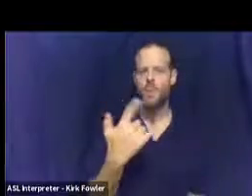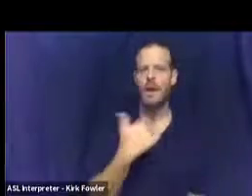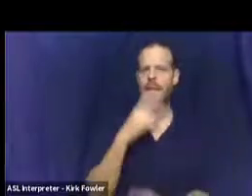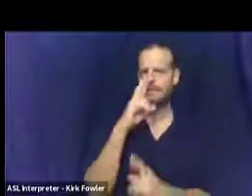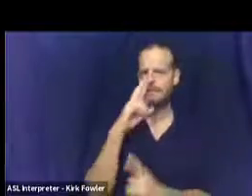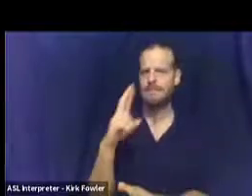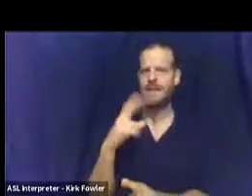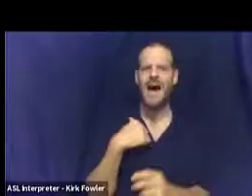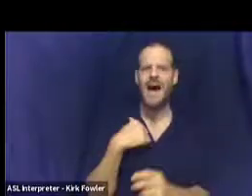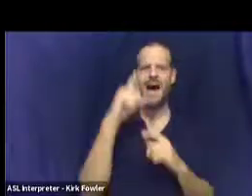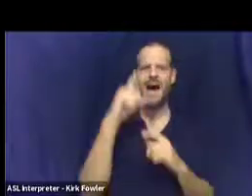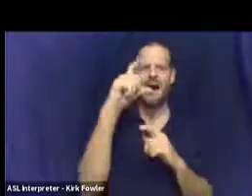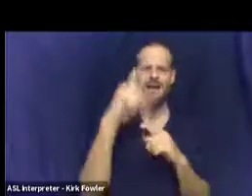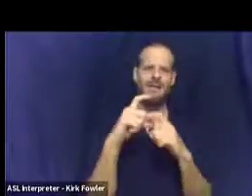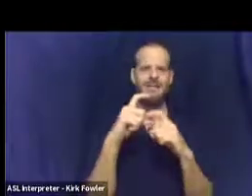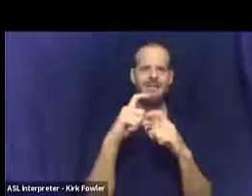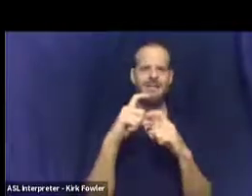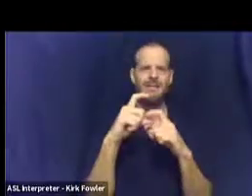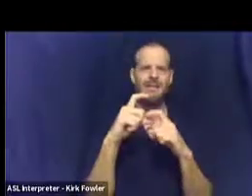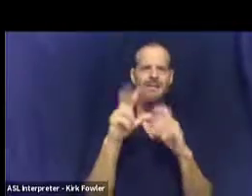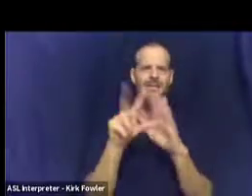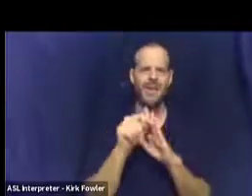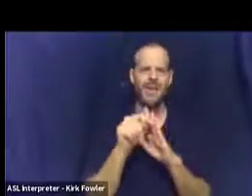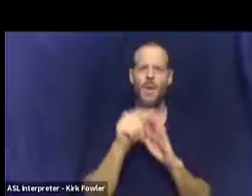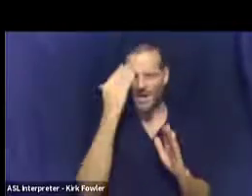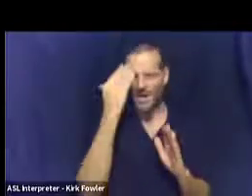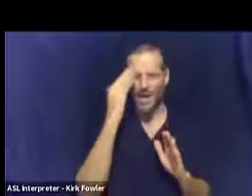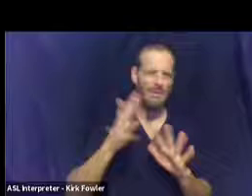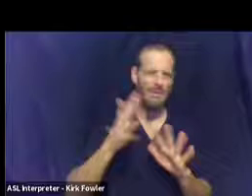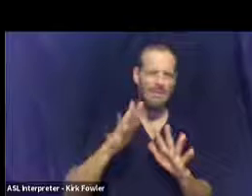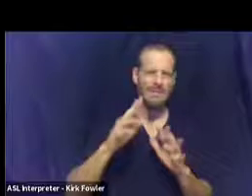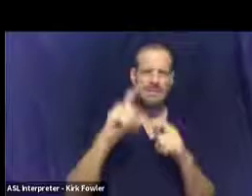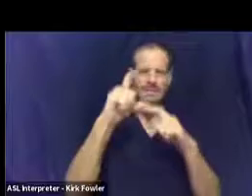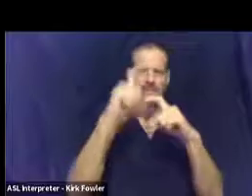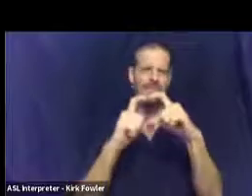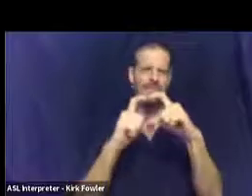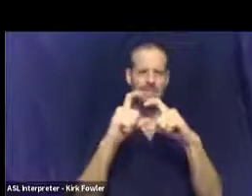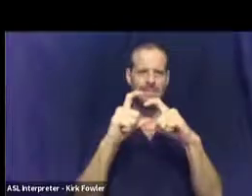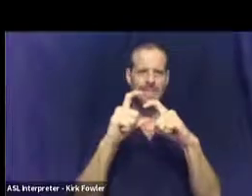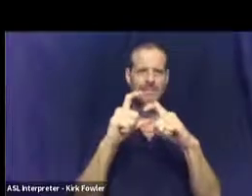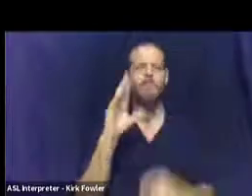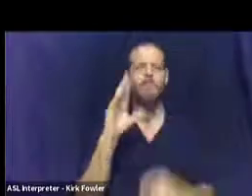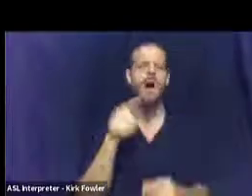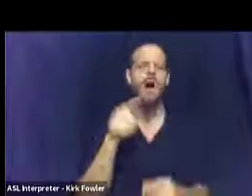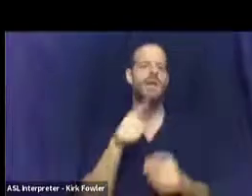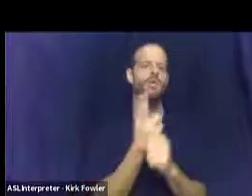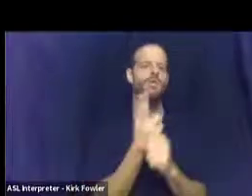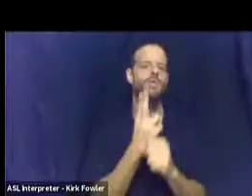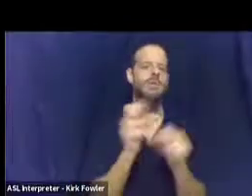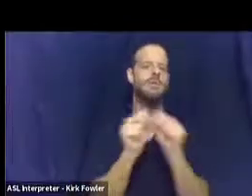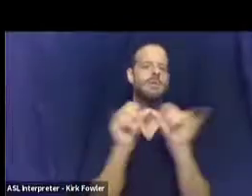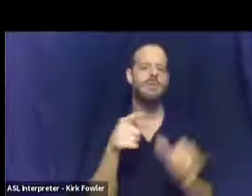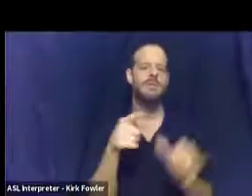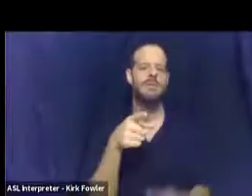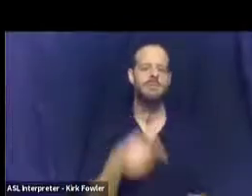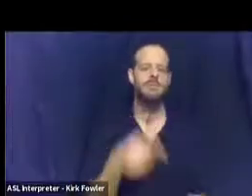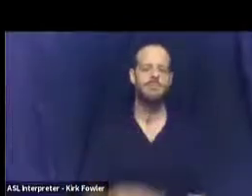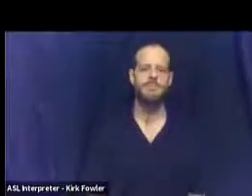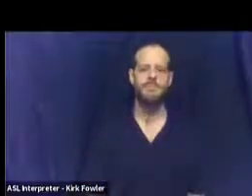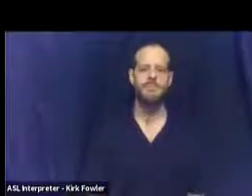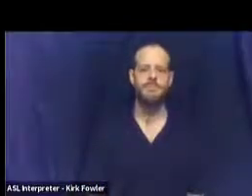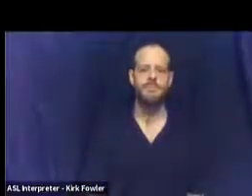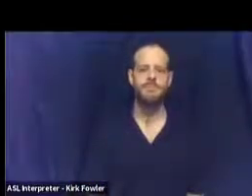video down so I know it looks low, but this is him engaging with his system. All done with your diaper?